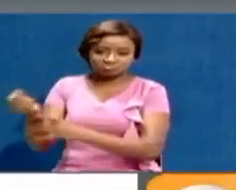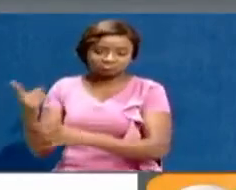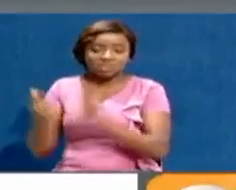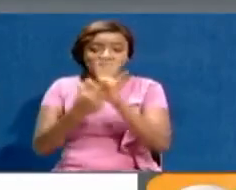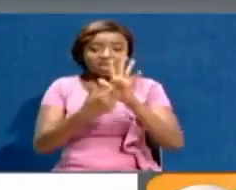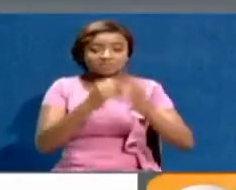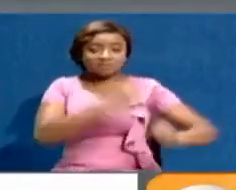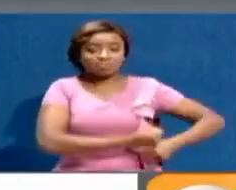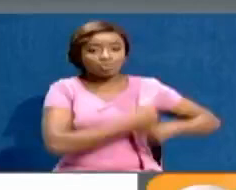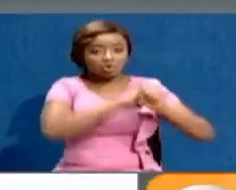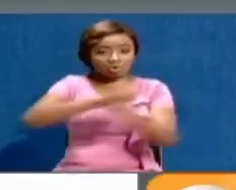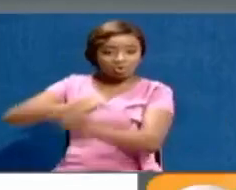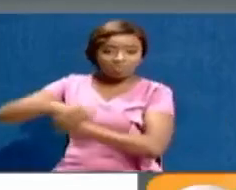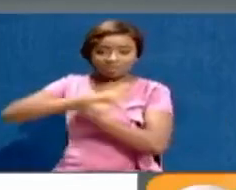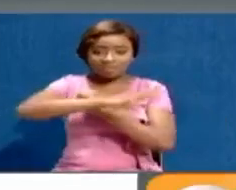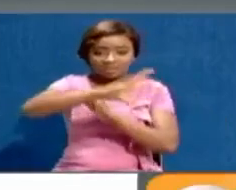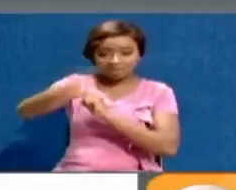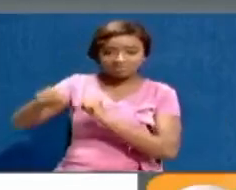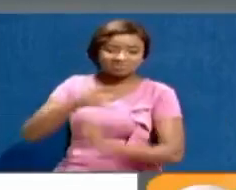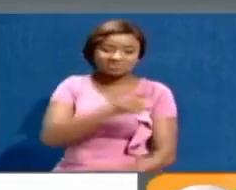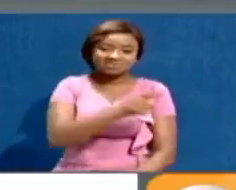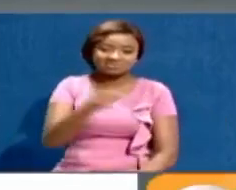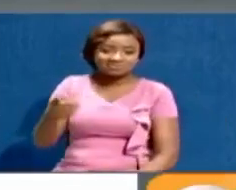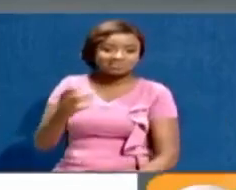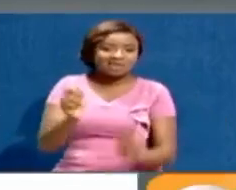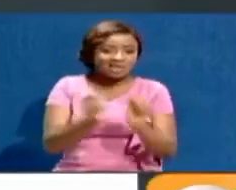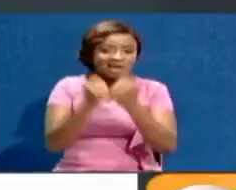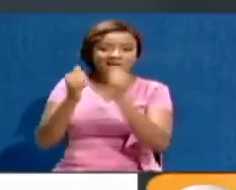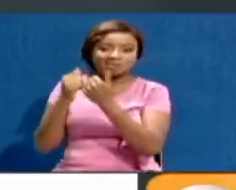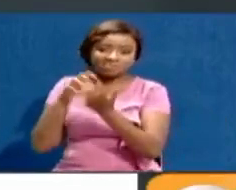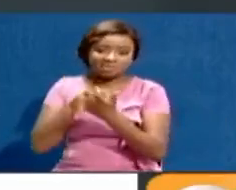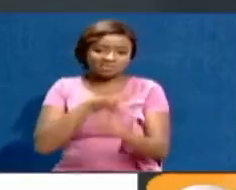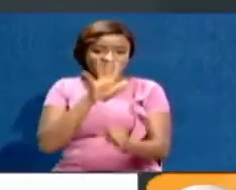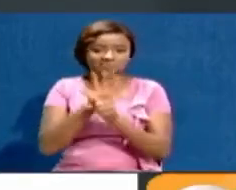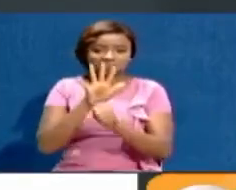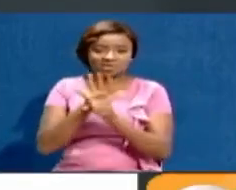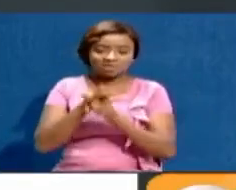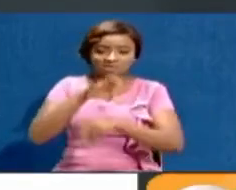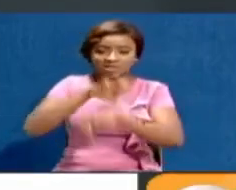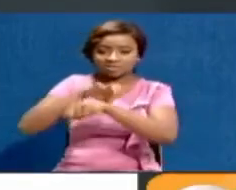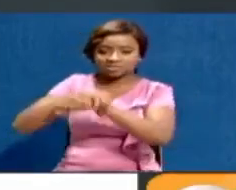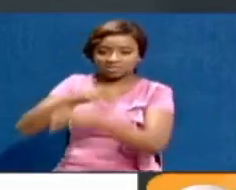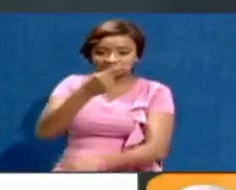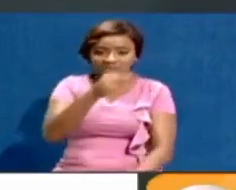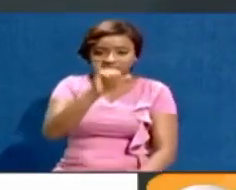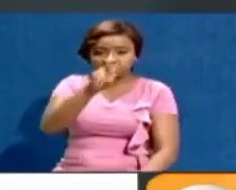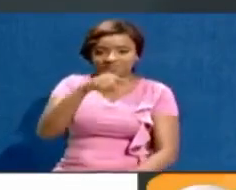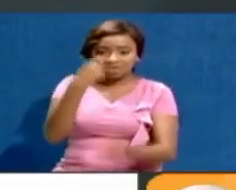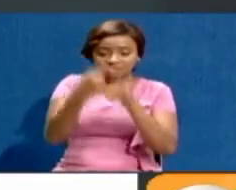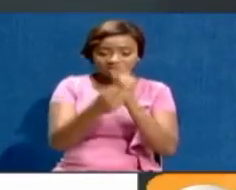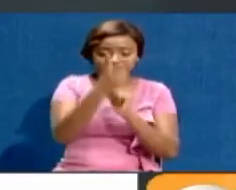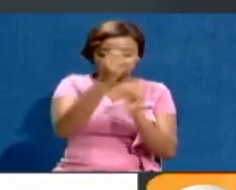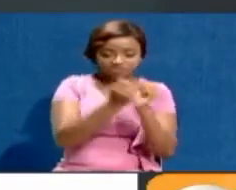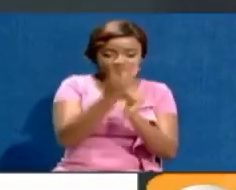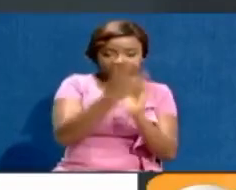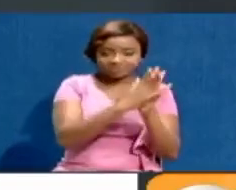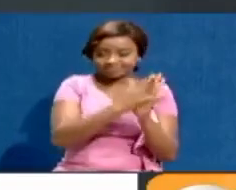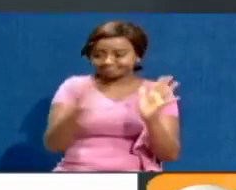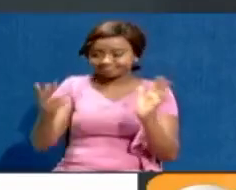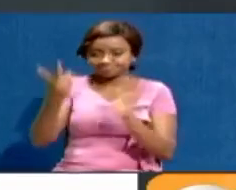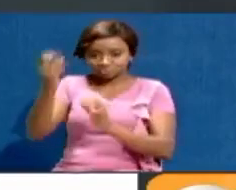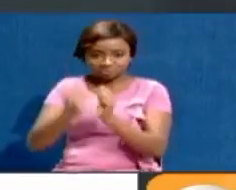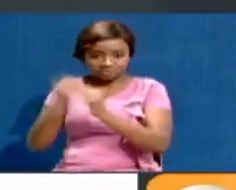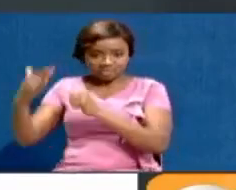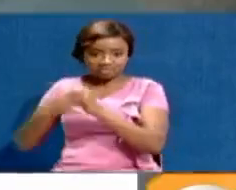Homa Bay County still leads in prevalence and incidence of HIV. Between 2014 and 2019, Kenya has made